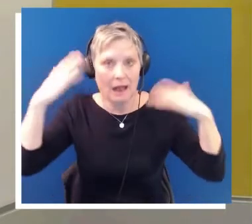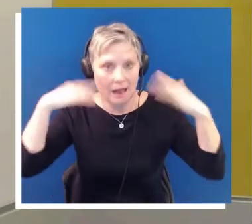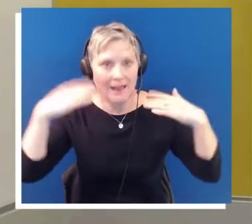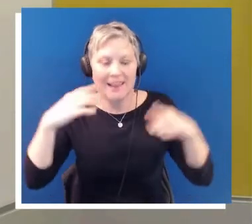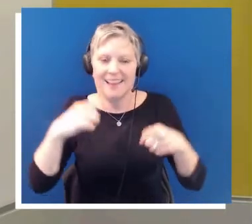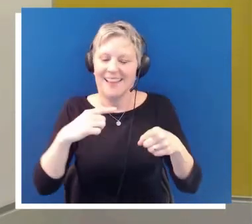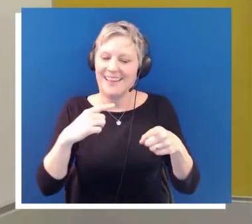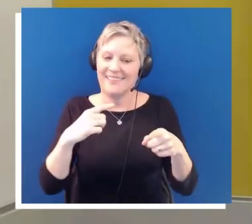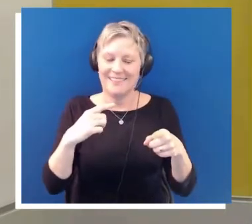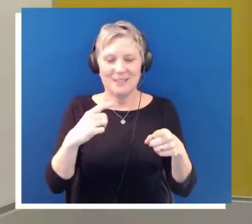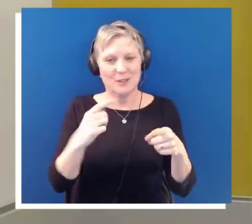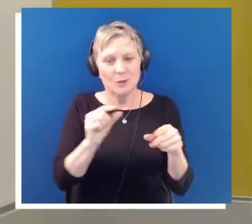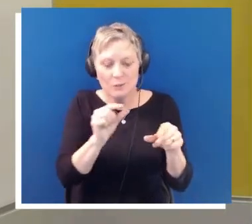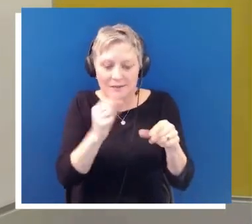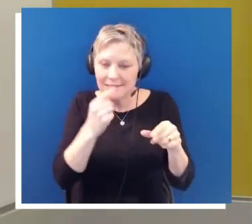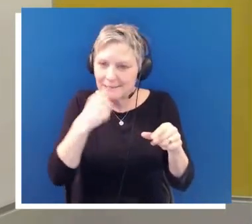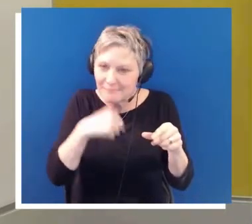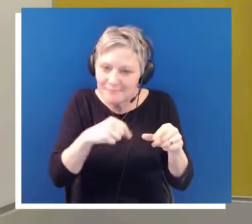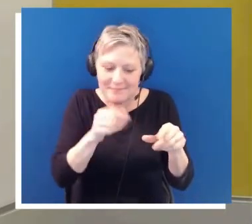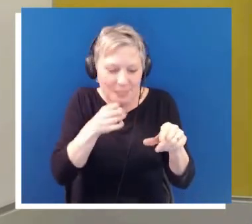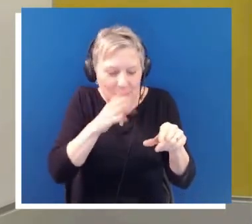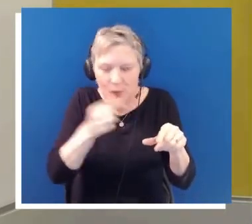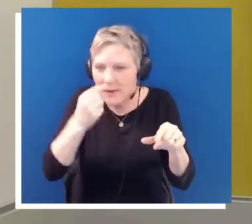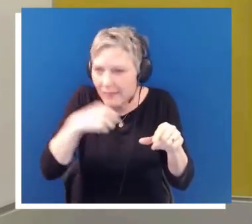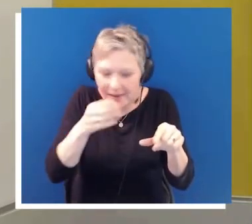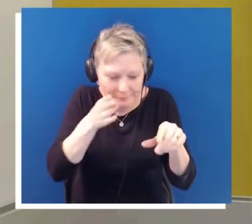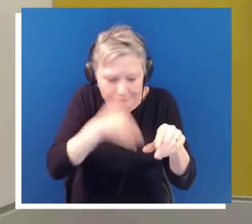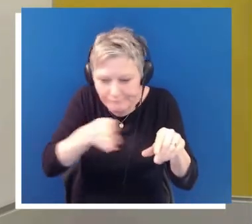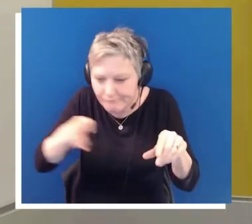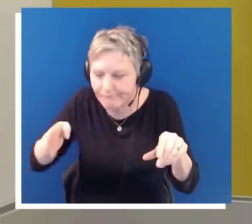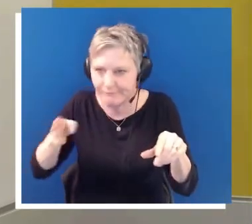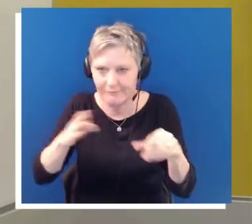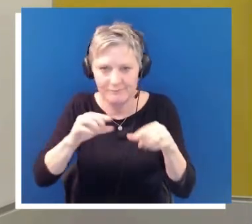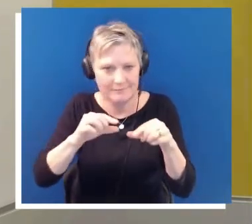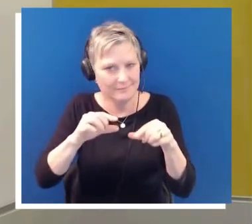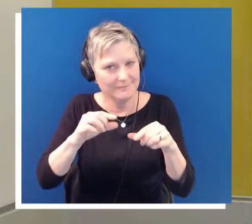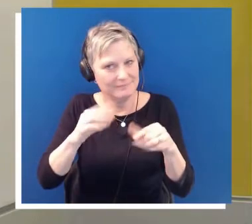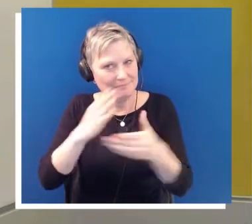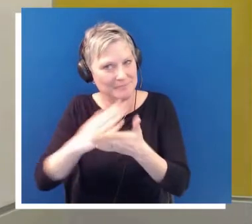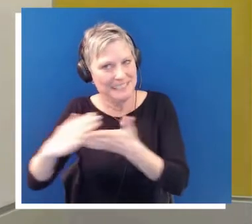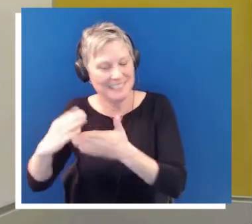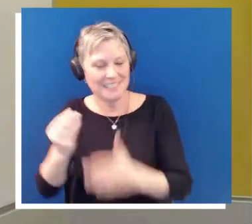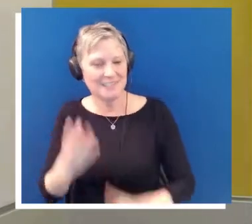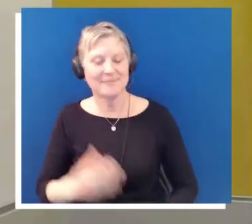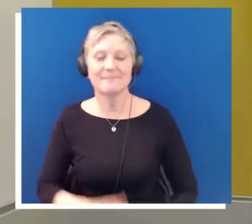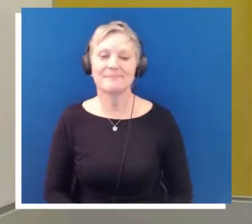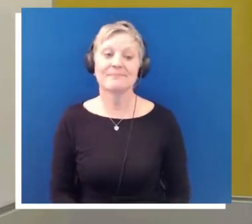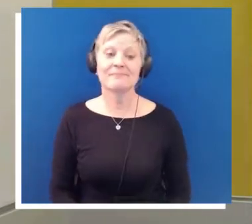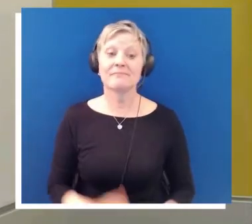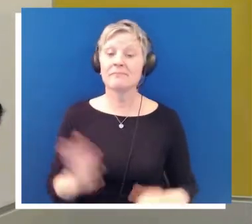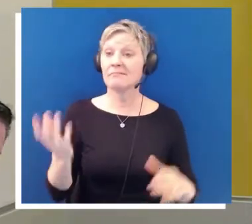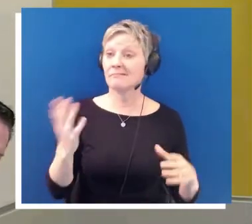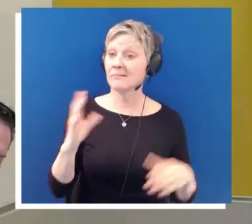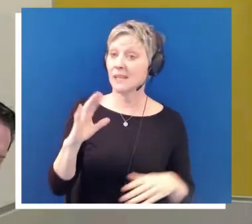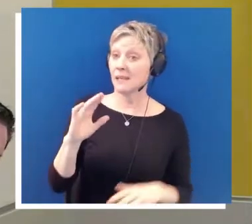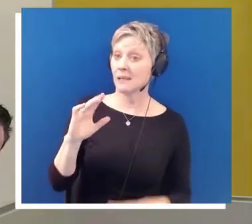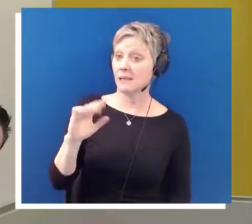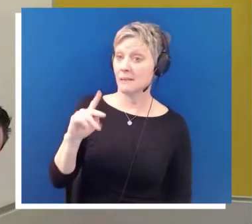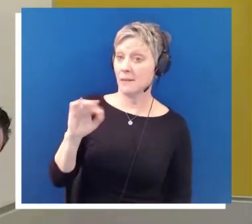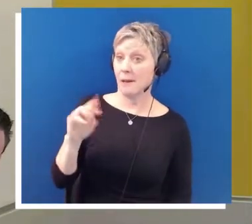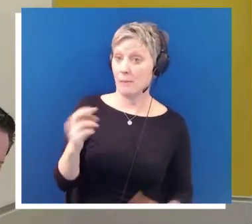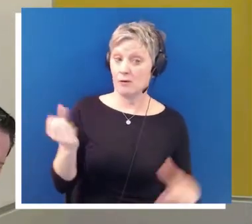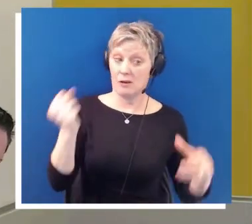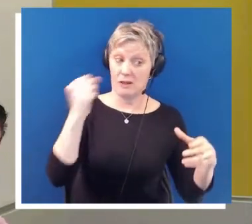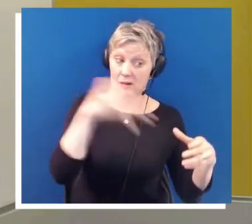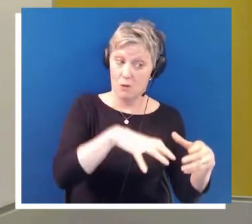And we're going to put the serrano right in there as well. Start to bring out some of the heat. As it cooks, it actually releases